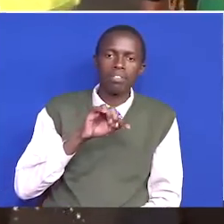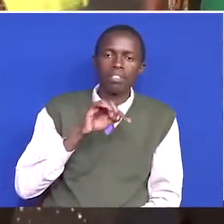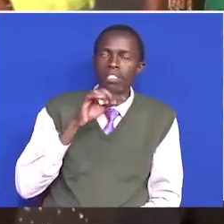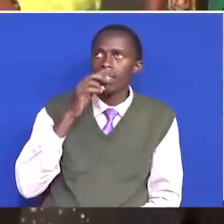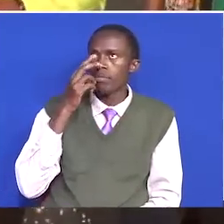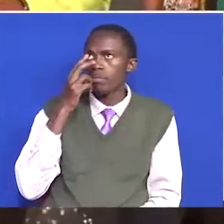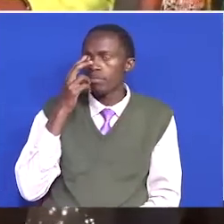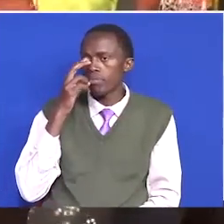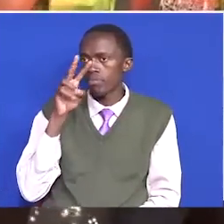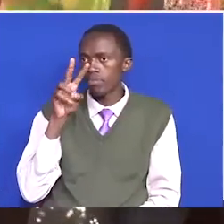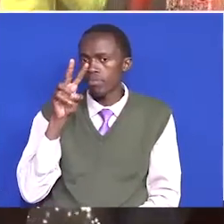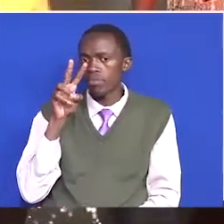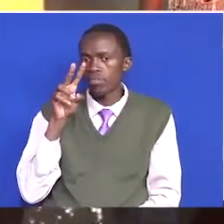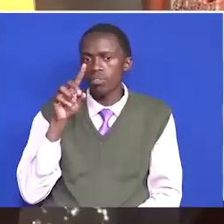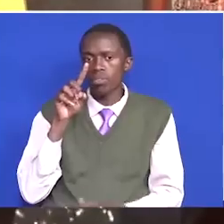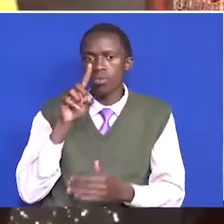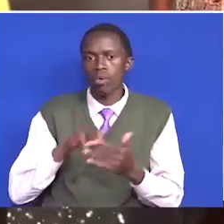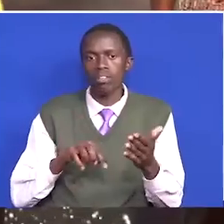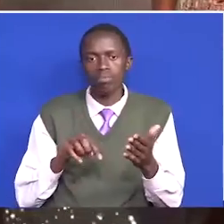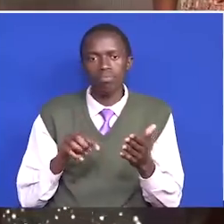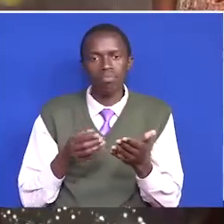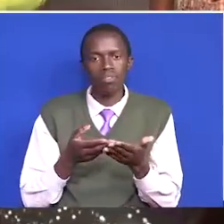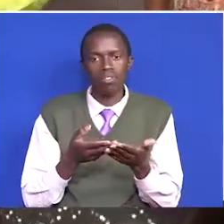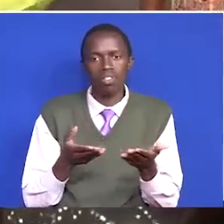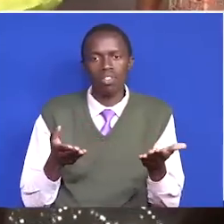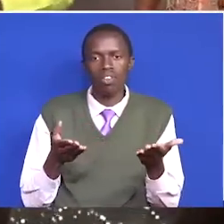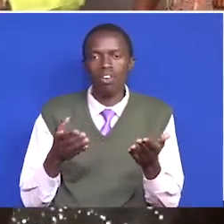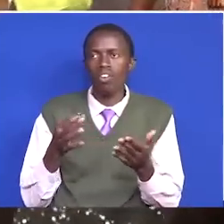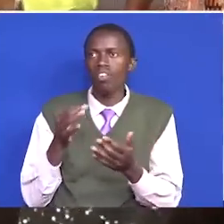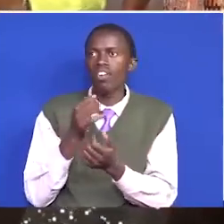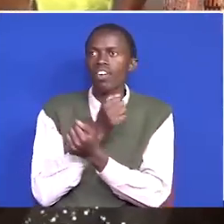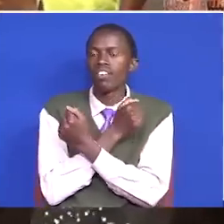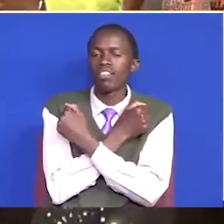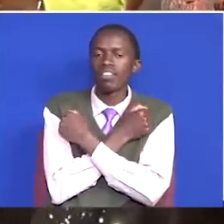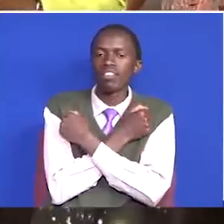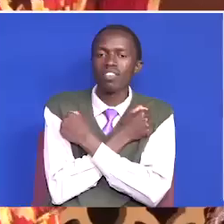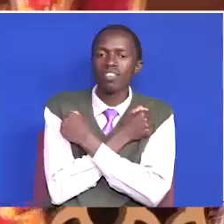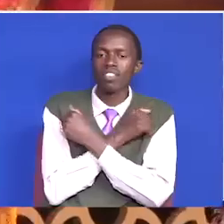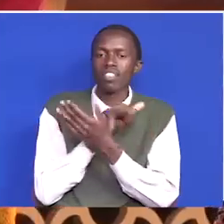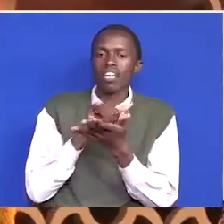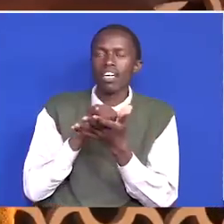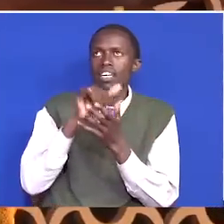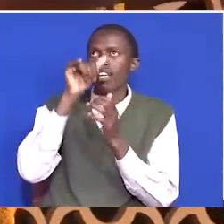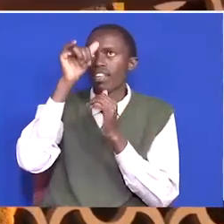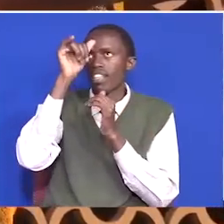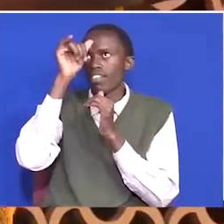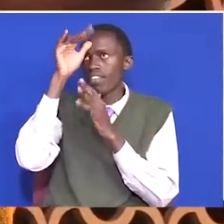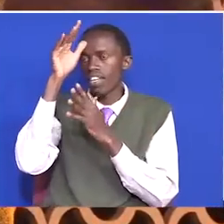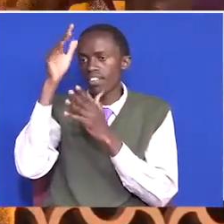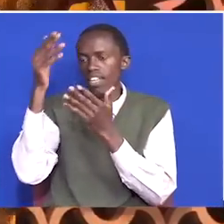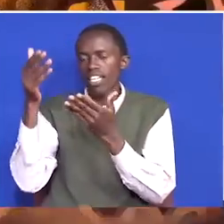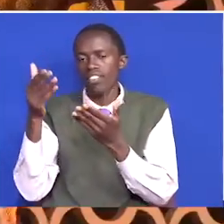Behold, what manner of love the Father has given